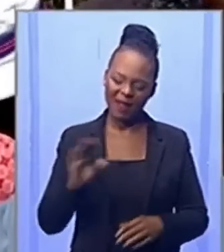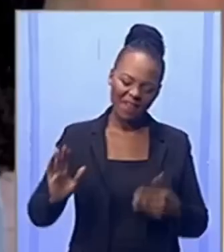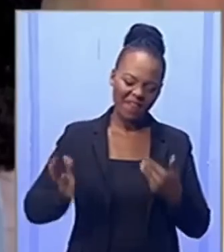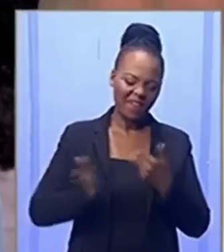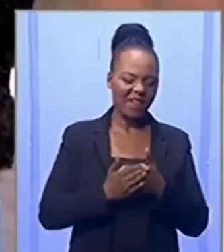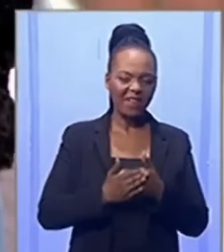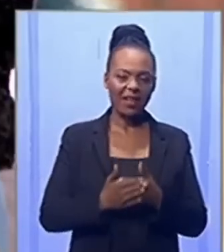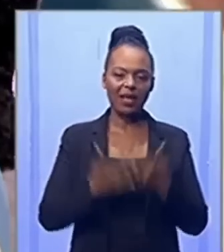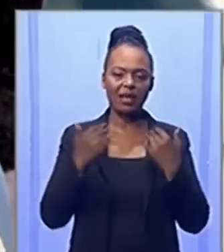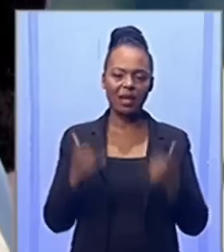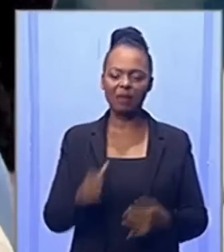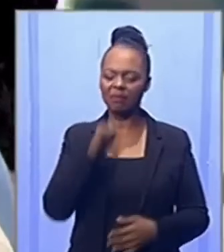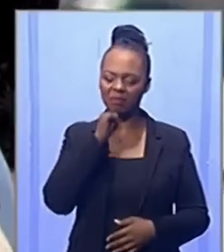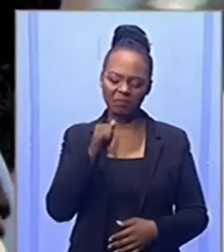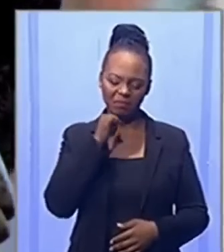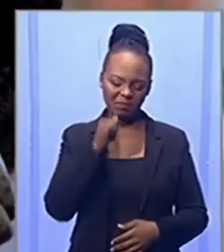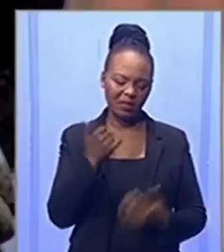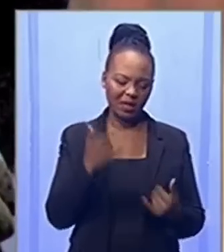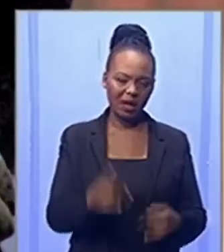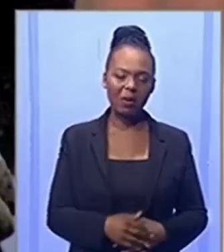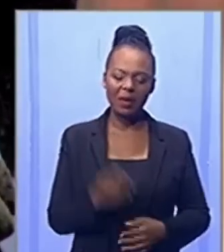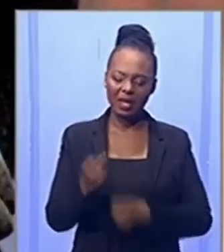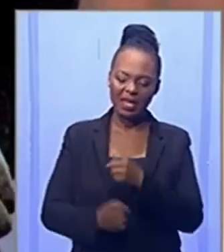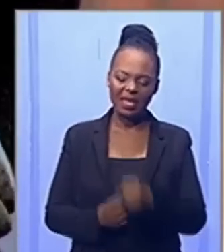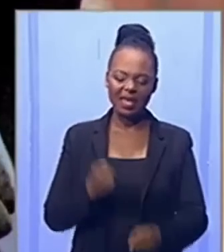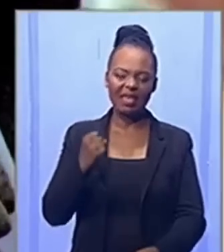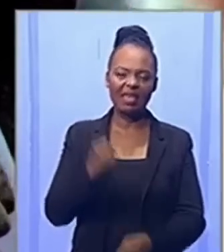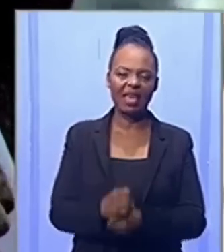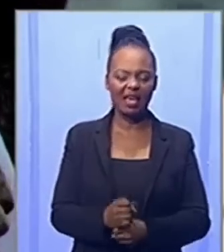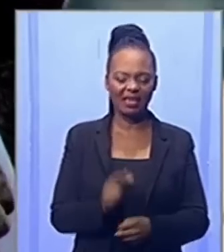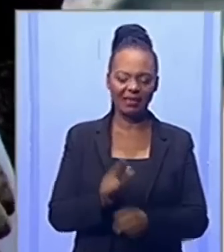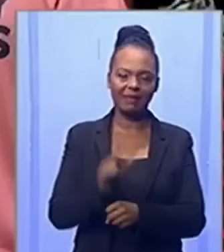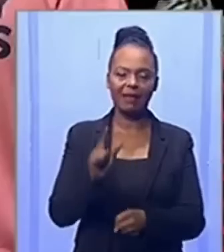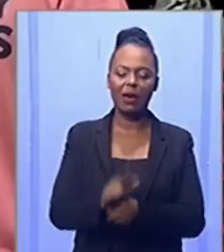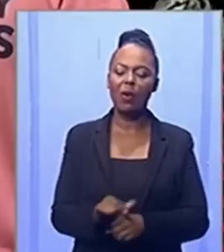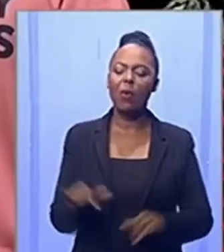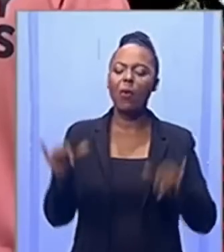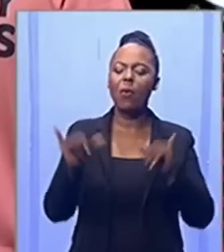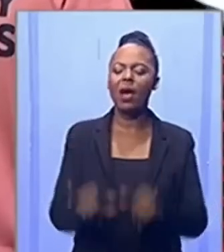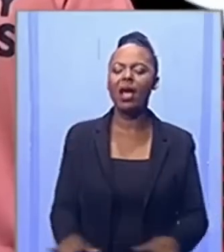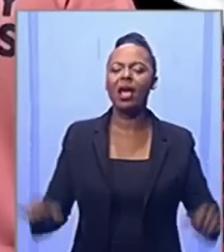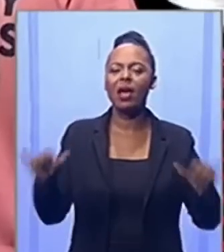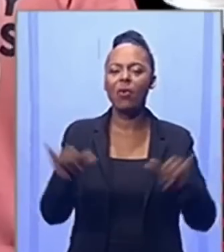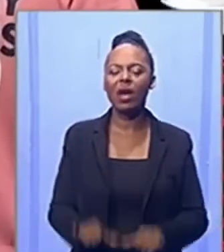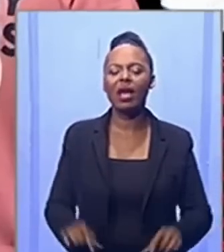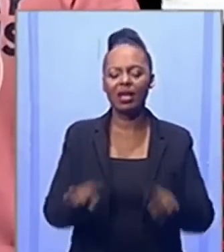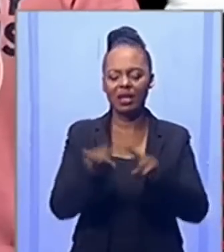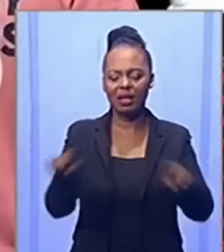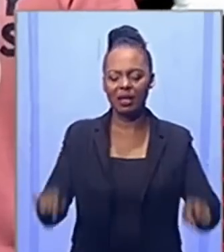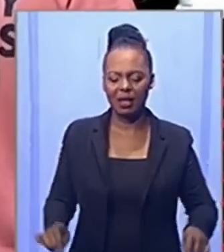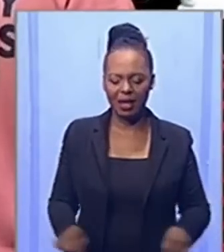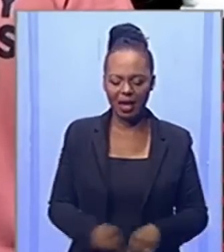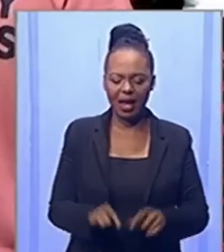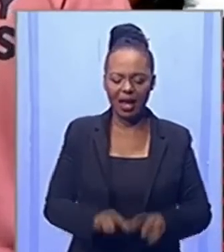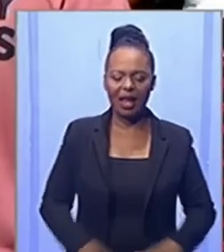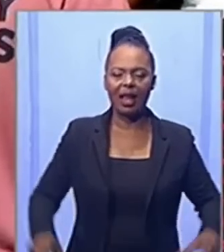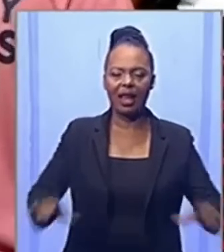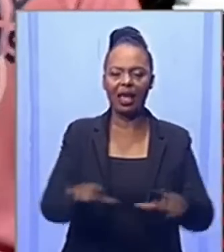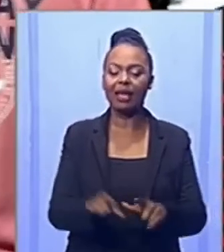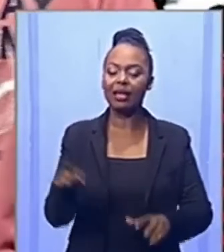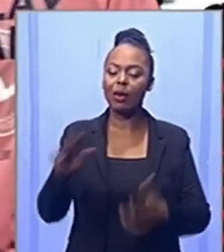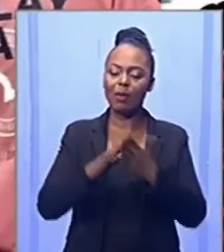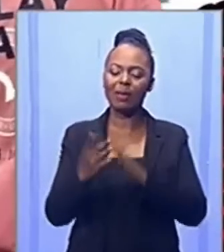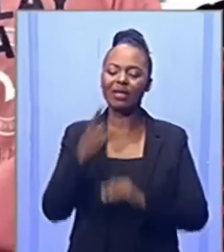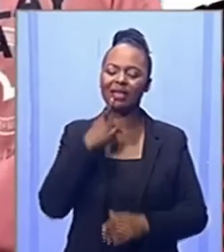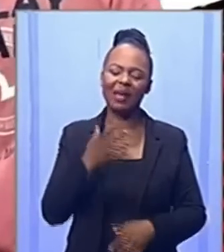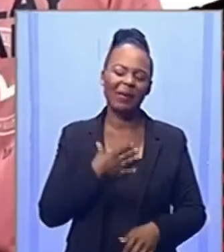ba na le dingwaga di le 17 ba ntse ba letile go abelwa ditsha. Baagi ba re ba lapisitswe ke ditlhaloso tsa masepala